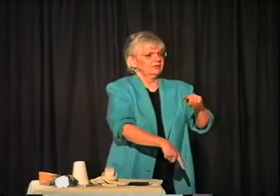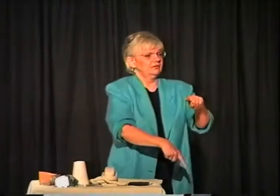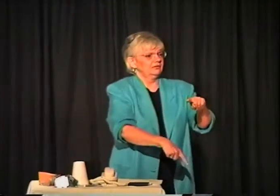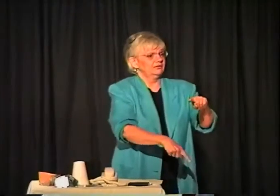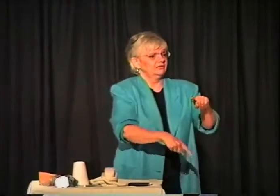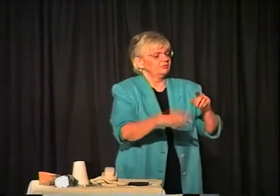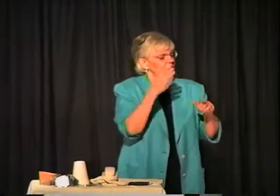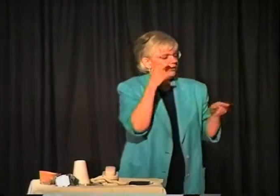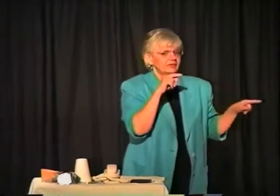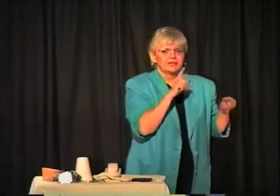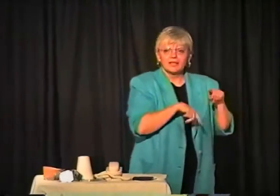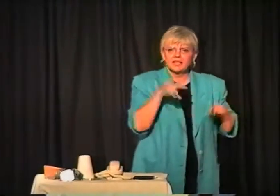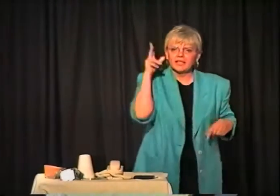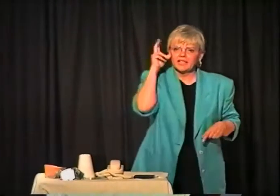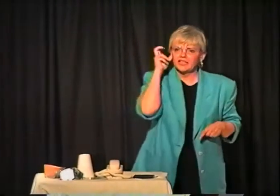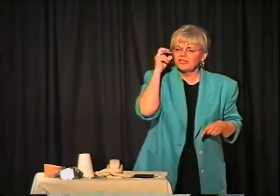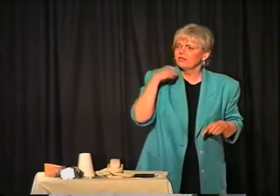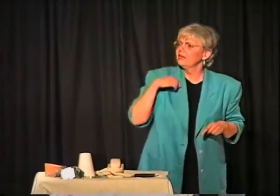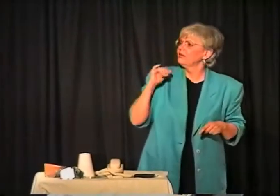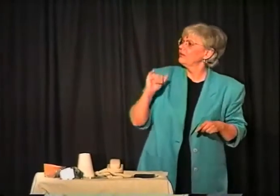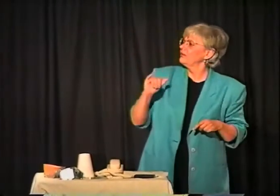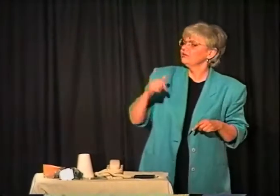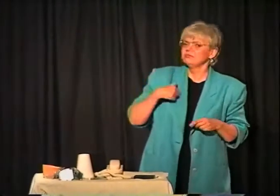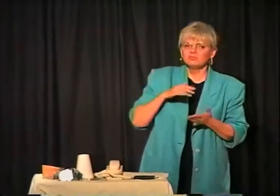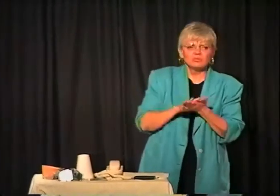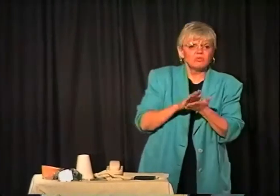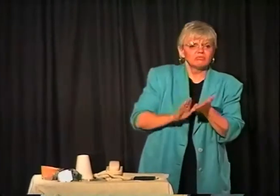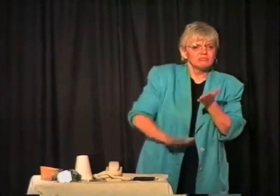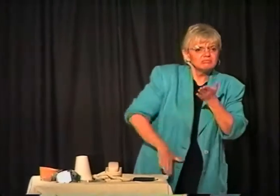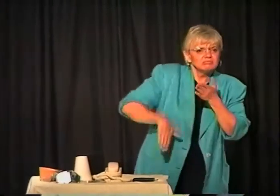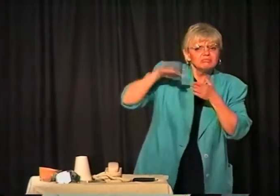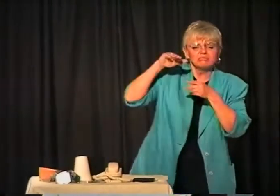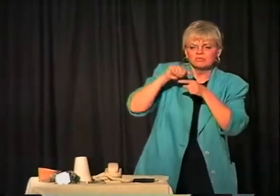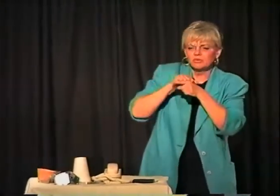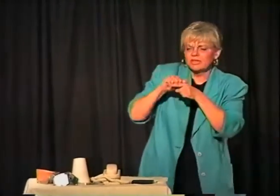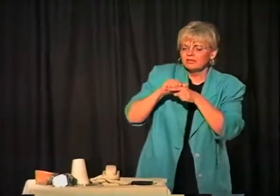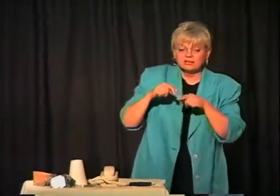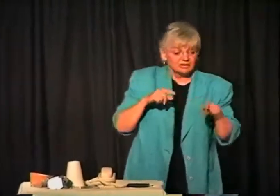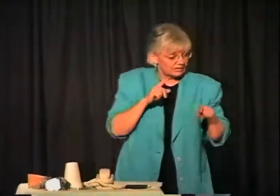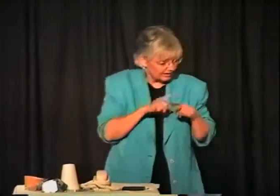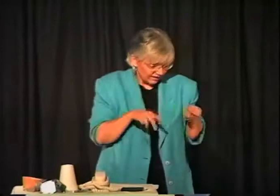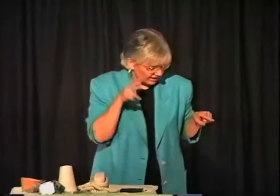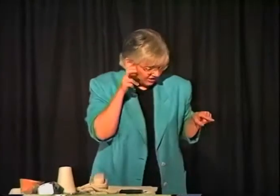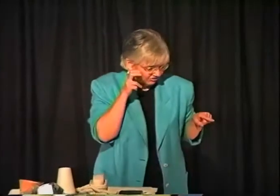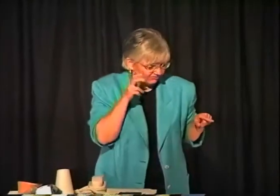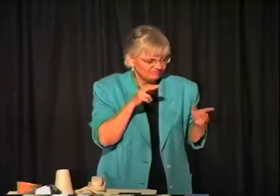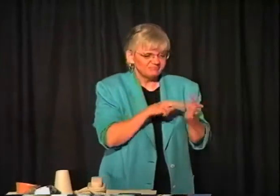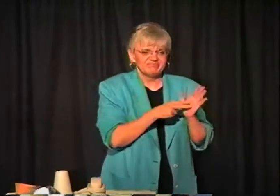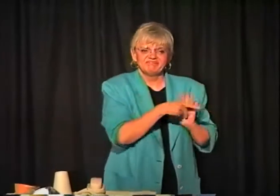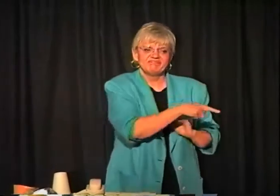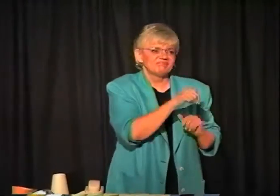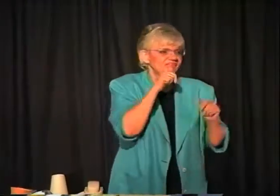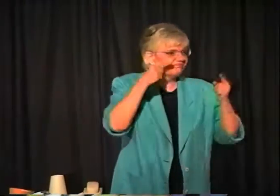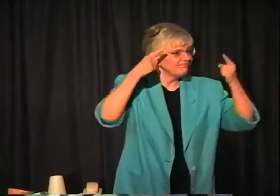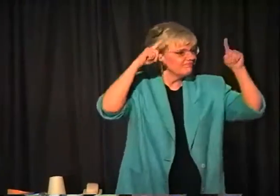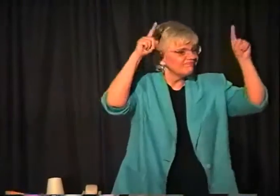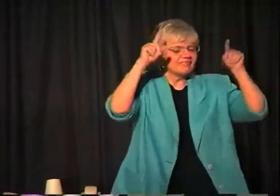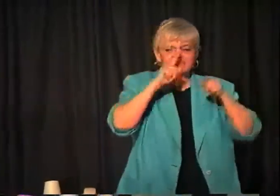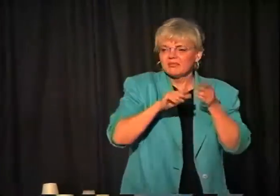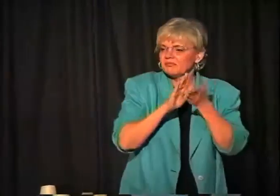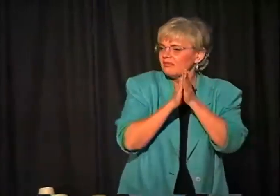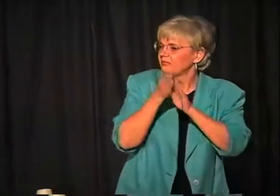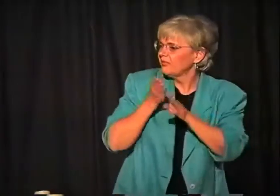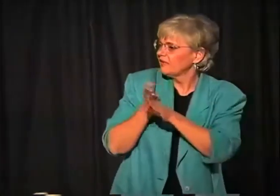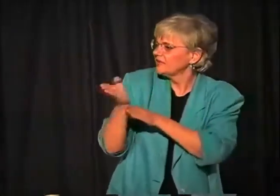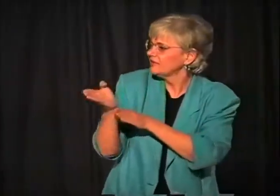Now, historically, it's often been assumed that deaf people can't. If you can't hear, then